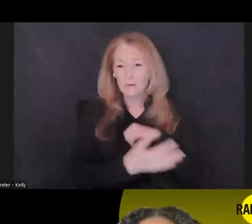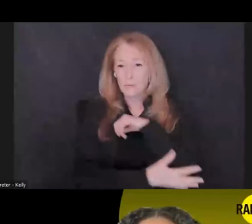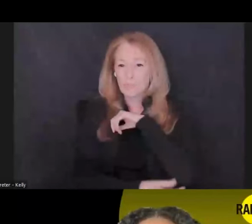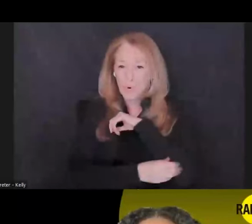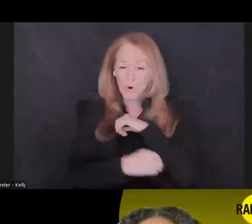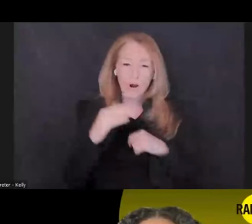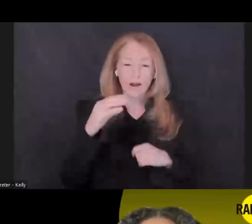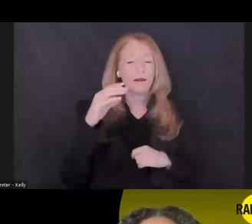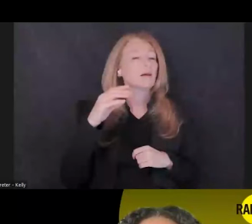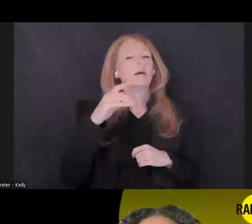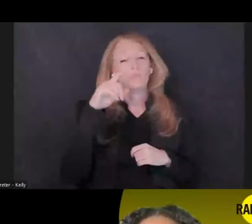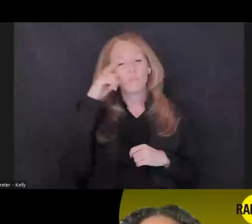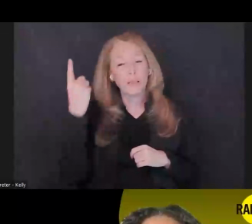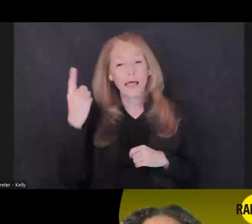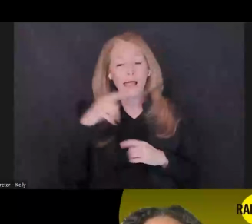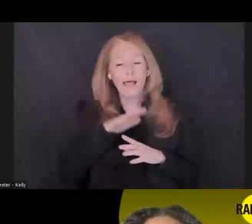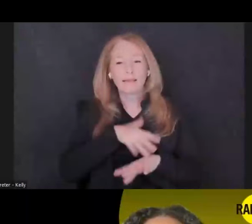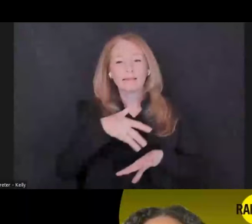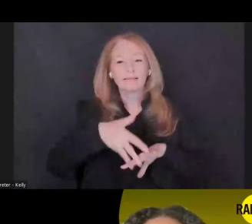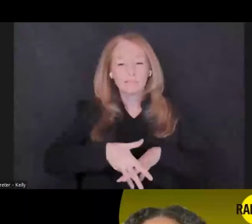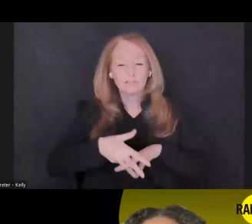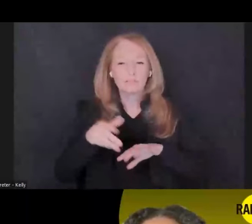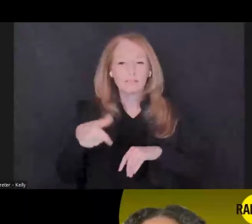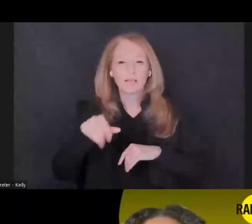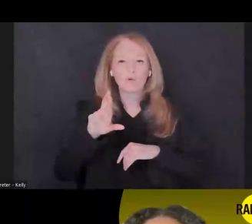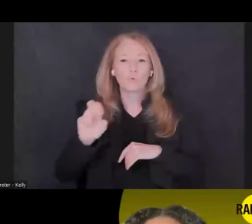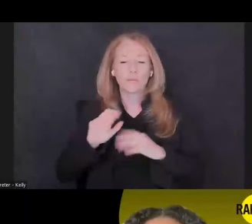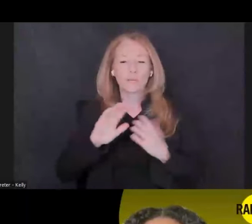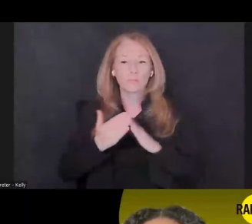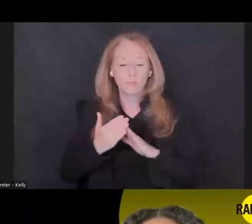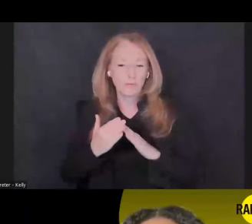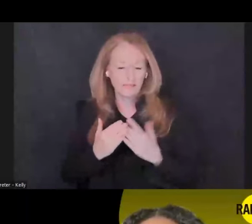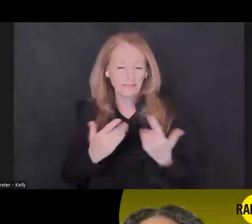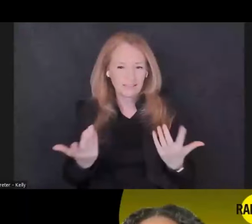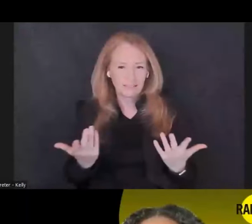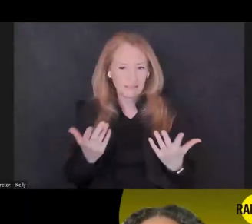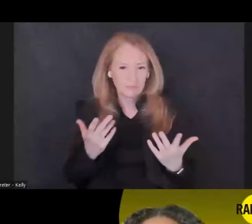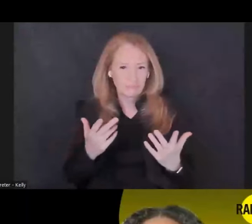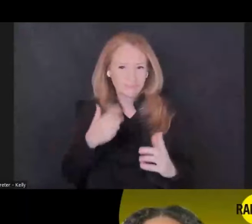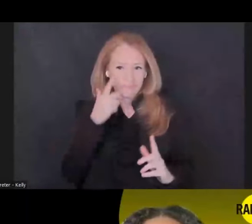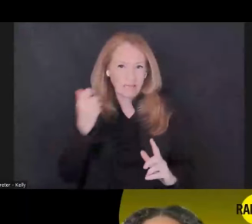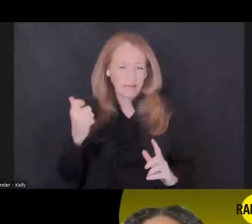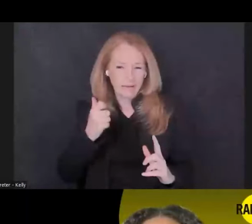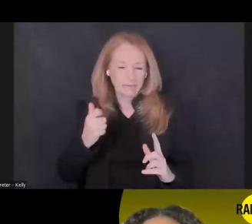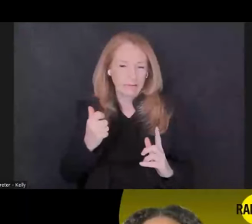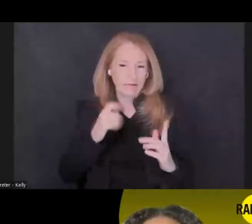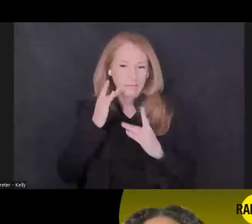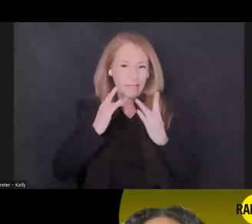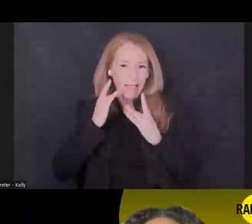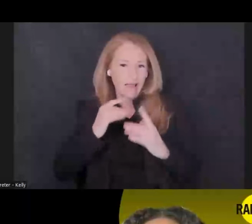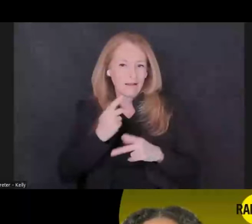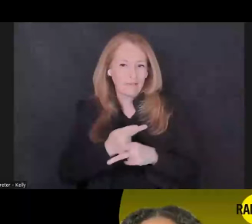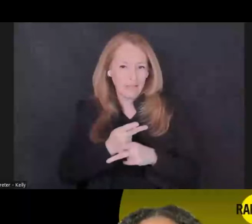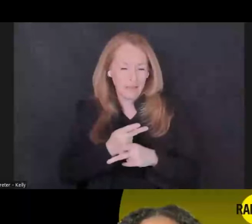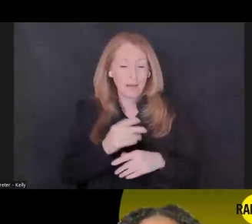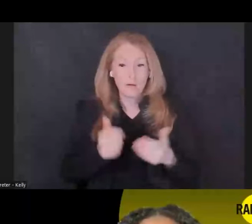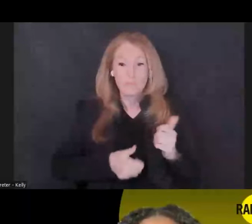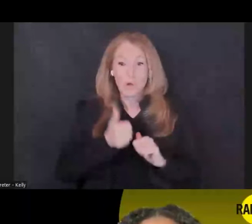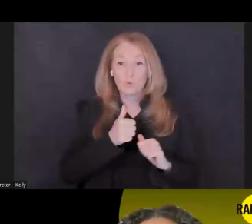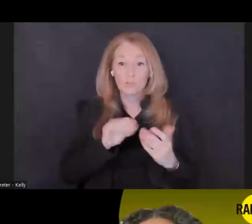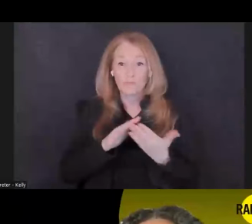Brown, and queer communities happen due to lack of investment in care overall. These communities are met with incarceration